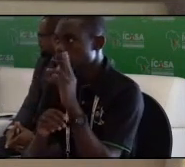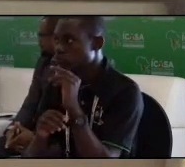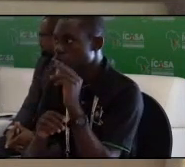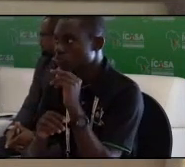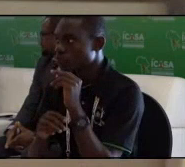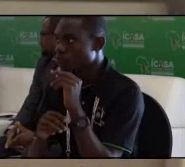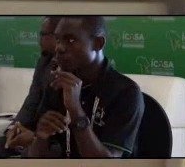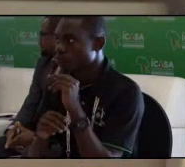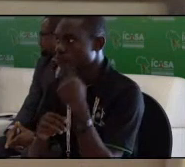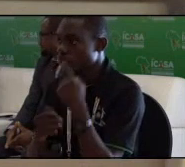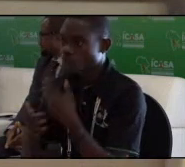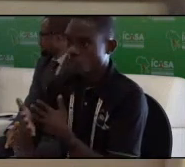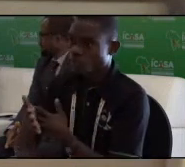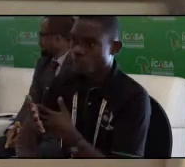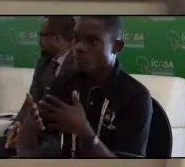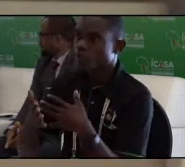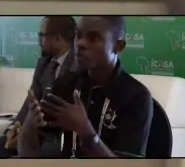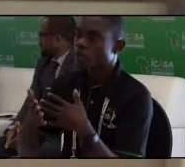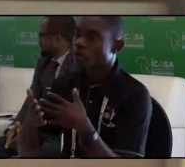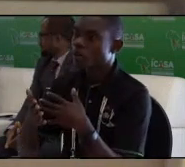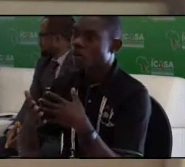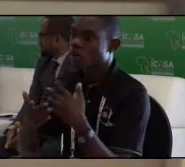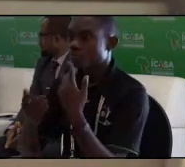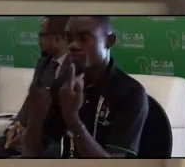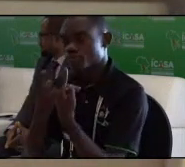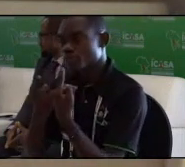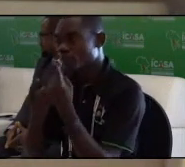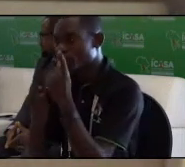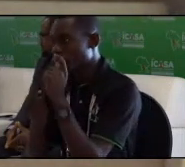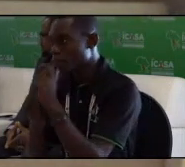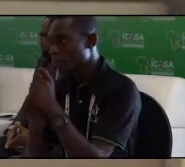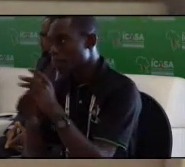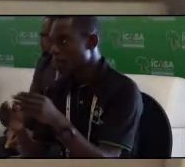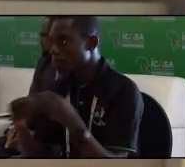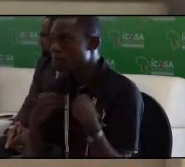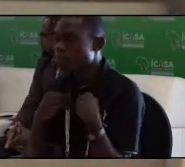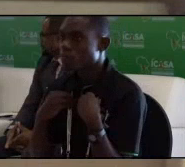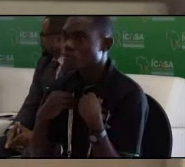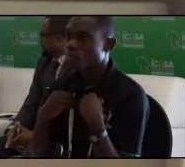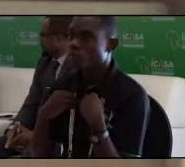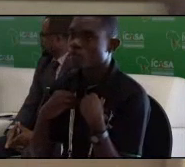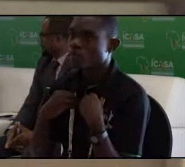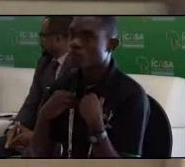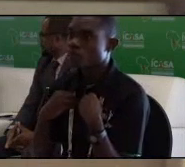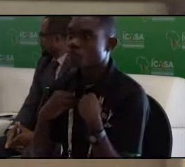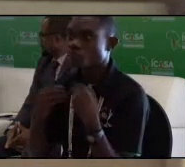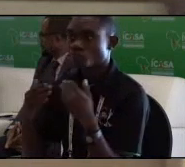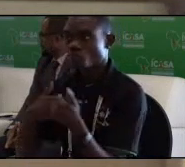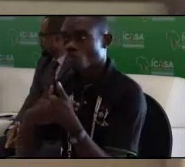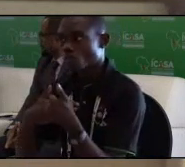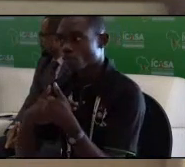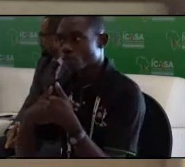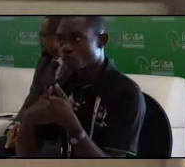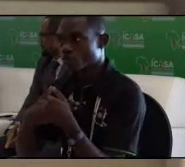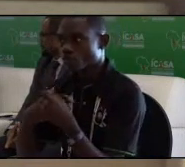not just for blood-based was also the issue of access in terms of the private